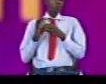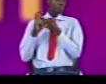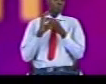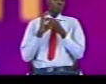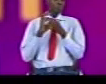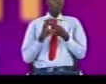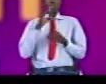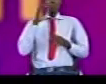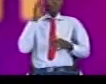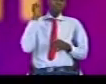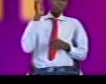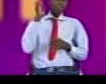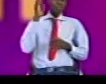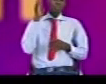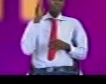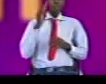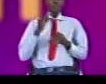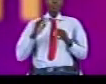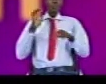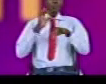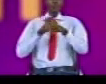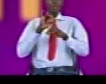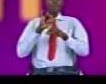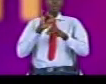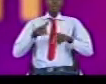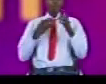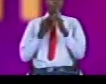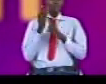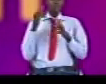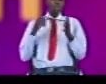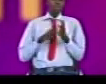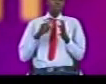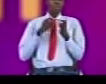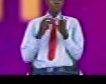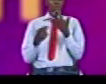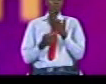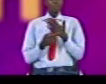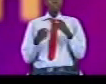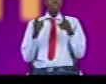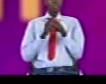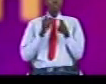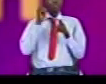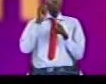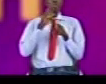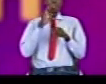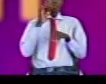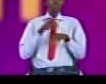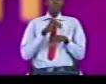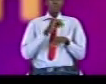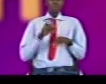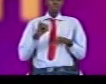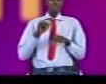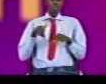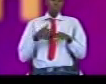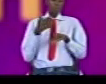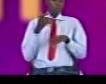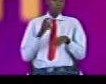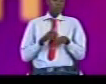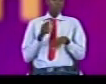global crusade. Oh Lord, we are praying as we are approaching another time of this great